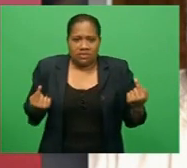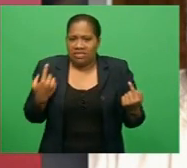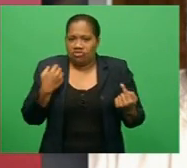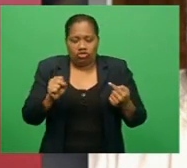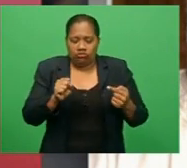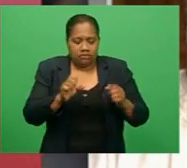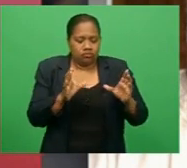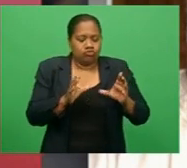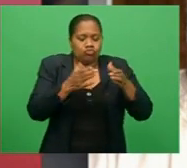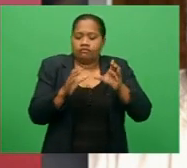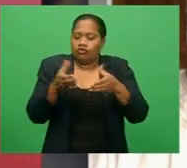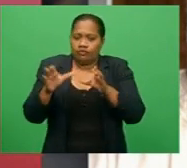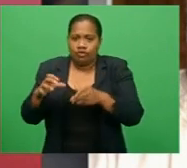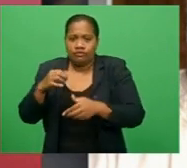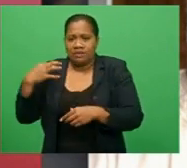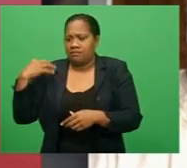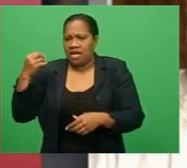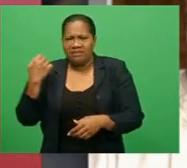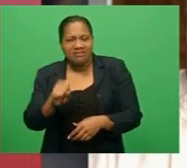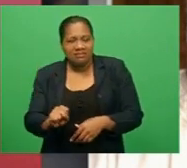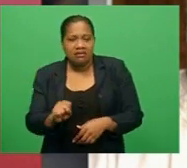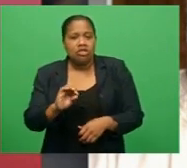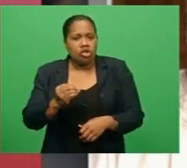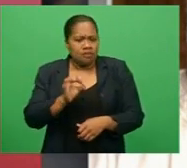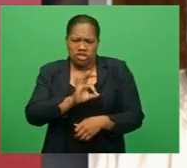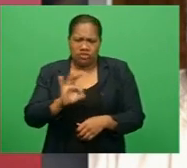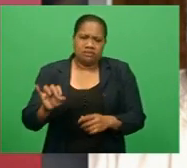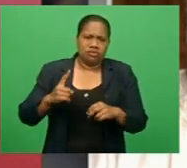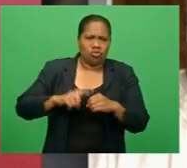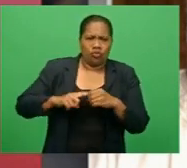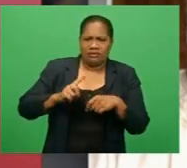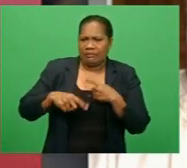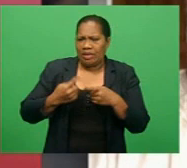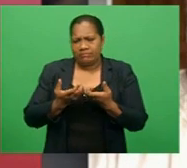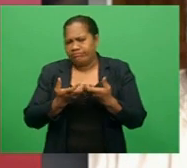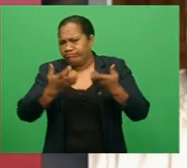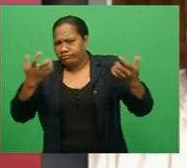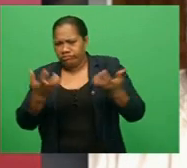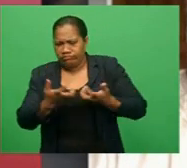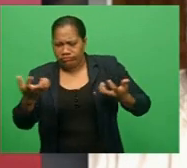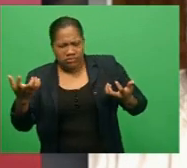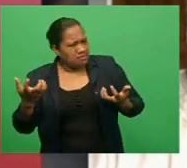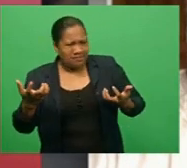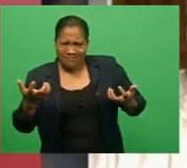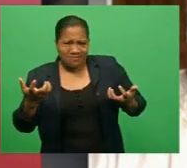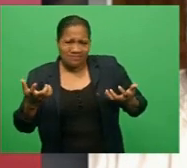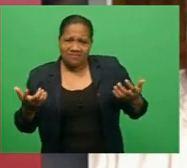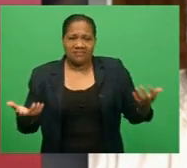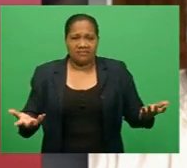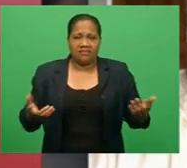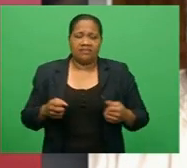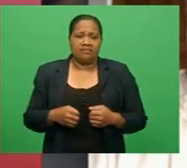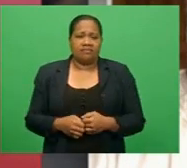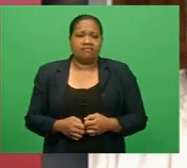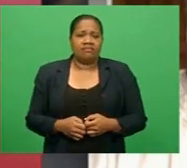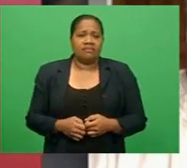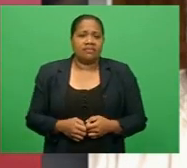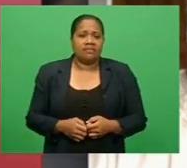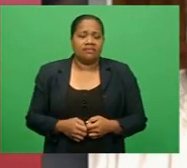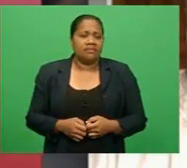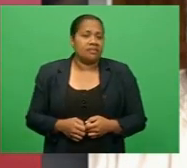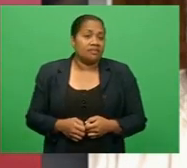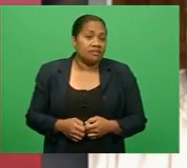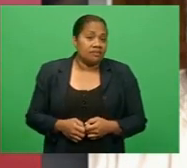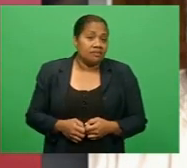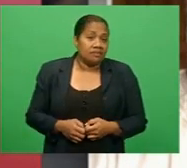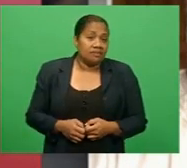association. So there is no question of dividing any particular allocation amongst sawmillers. And the claims by Feroz in